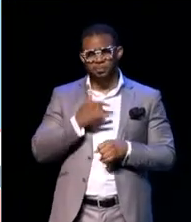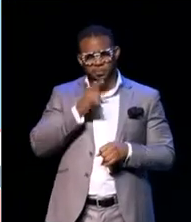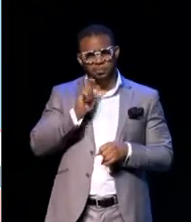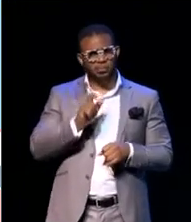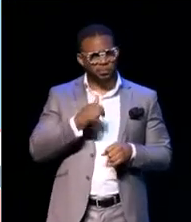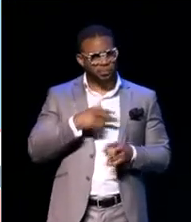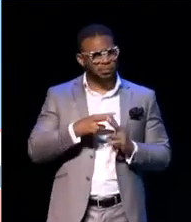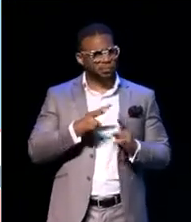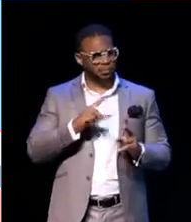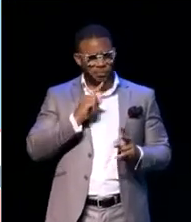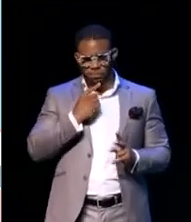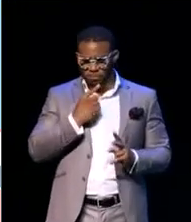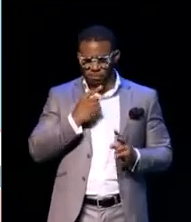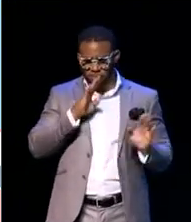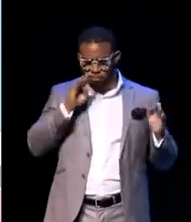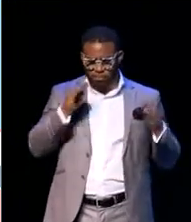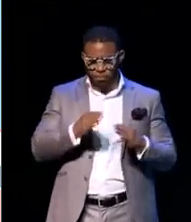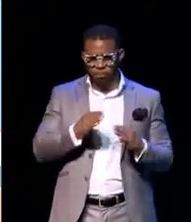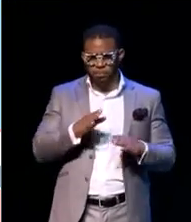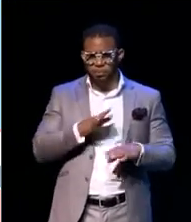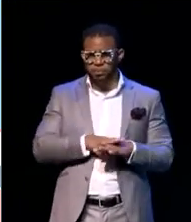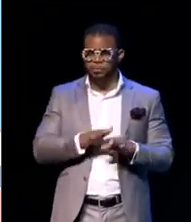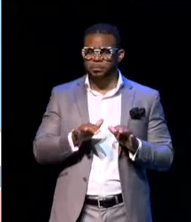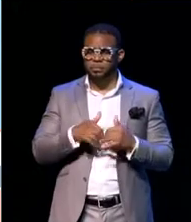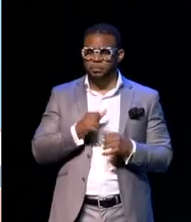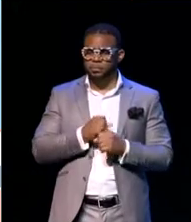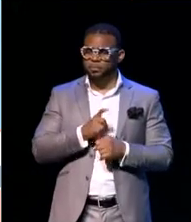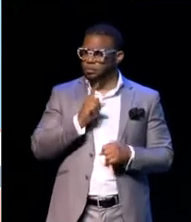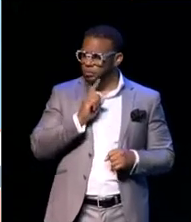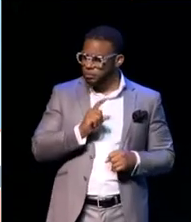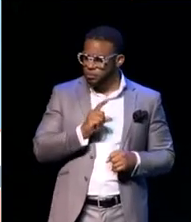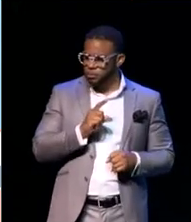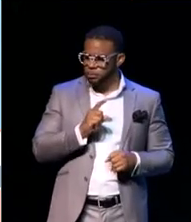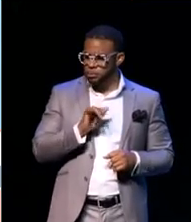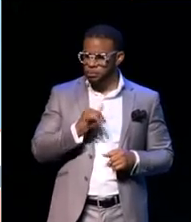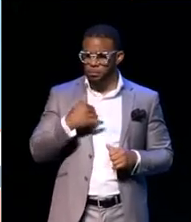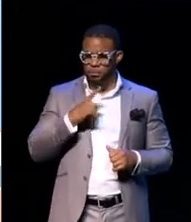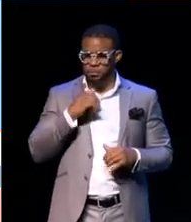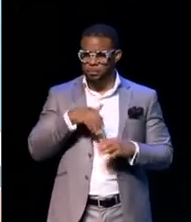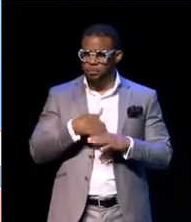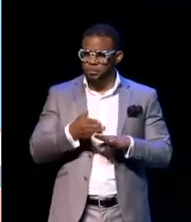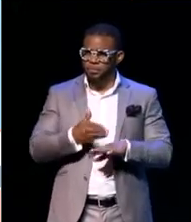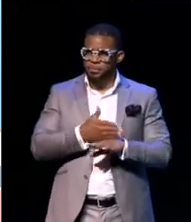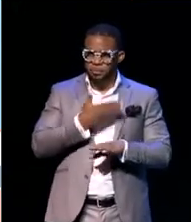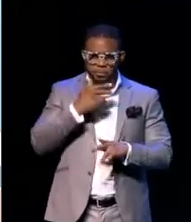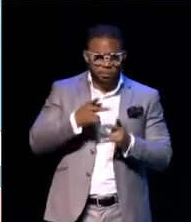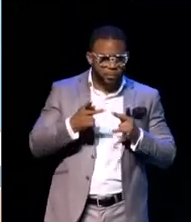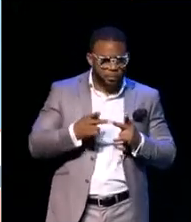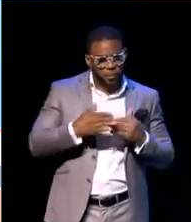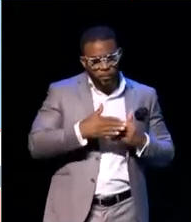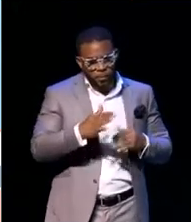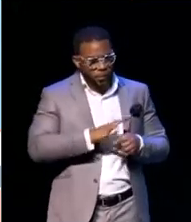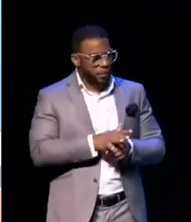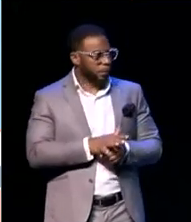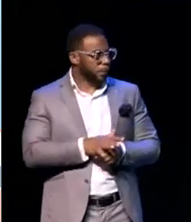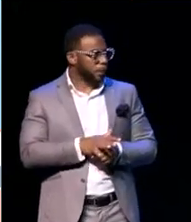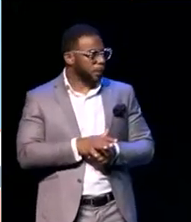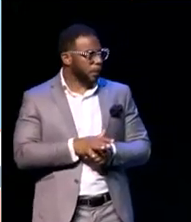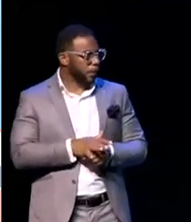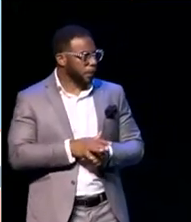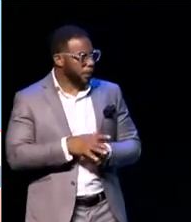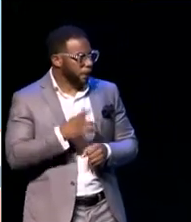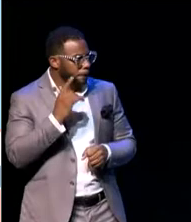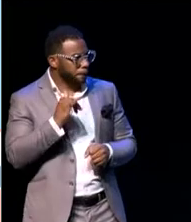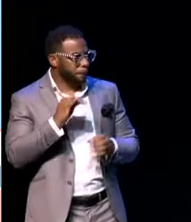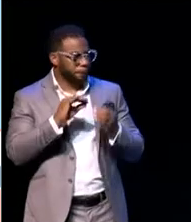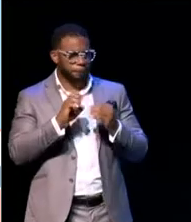going to have a very intentional focus on how we make sure that we are in a better place post-pandemic in